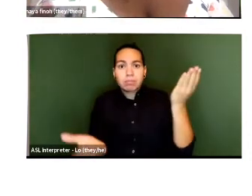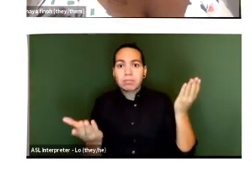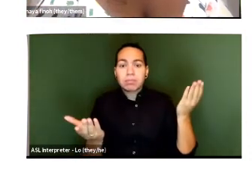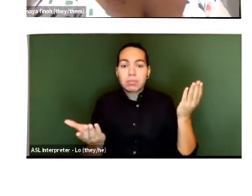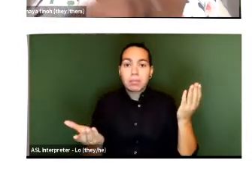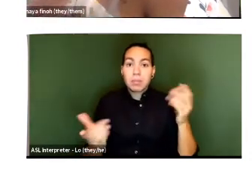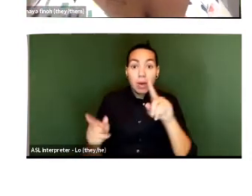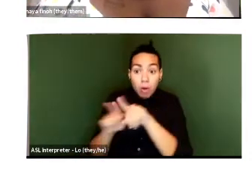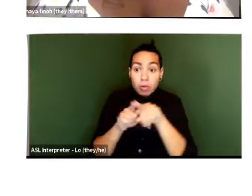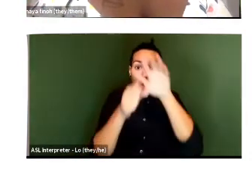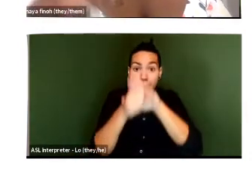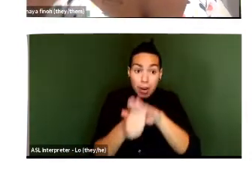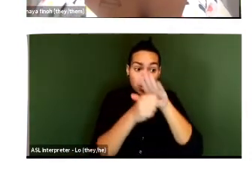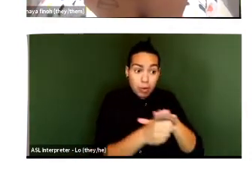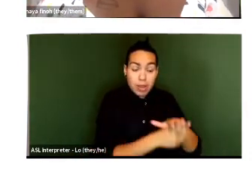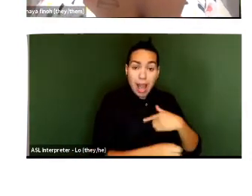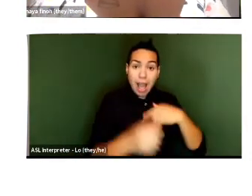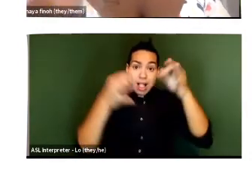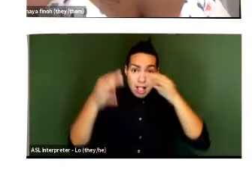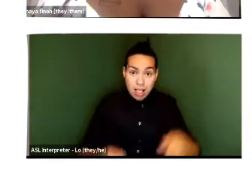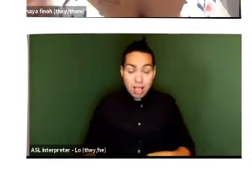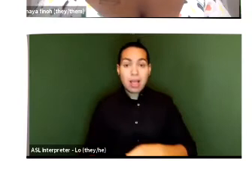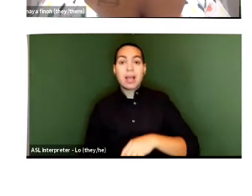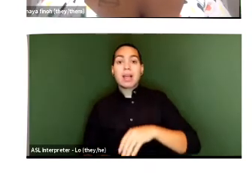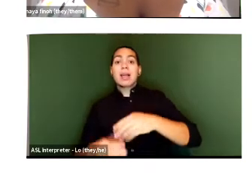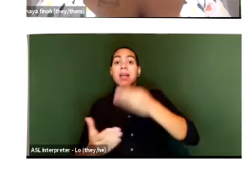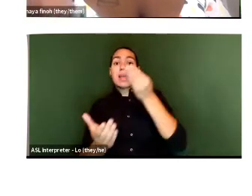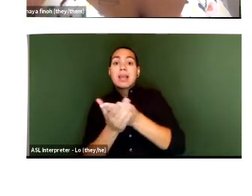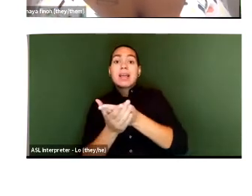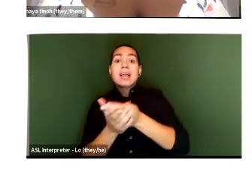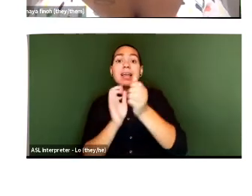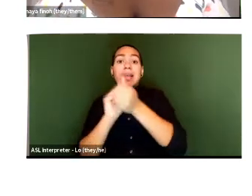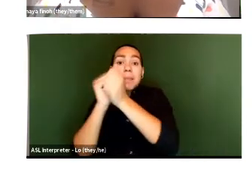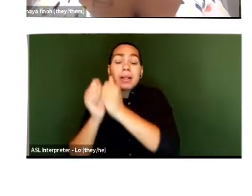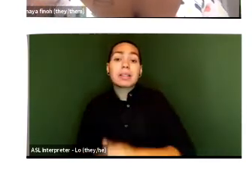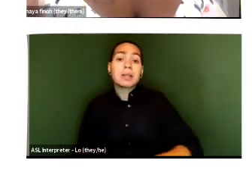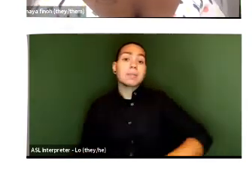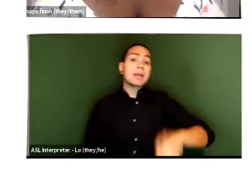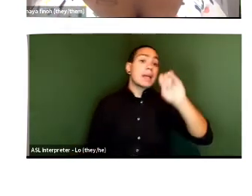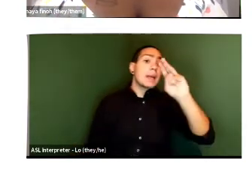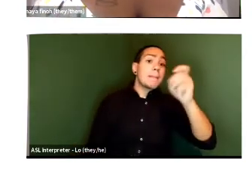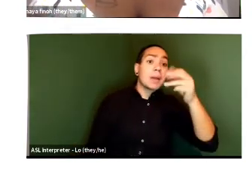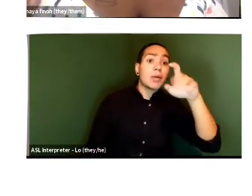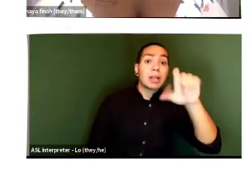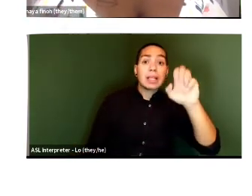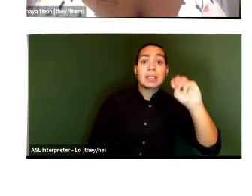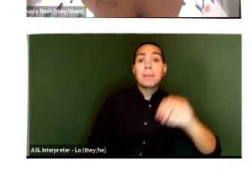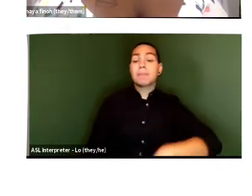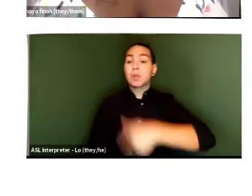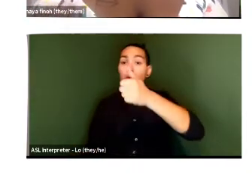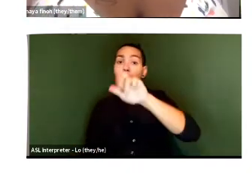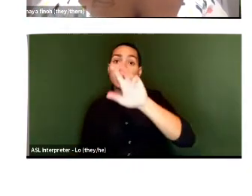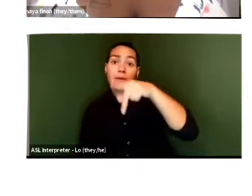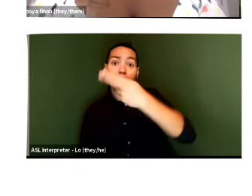oppressions that I listed: capitalism, imperialism, settler colonialism, patriarchy, queer phobia,